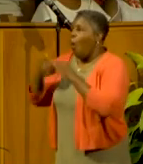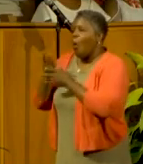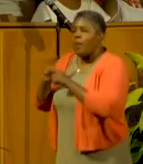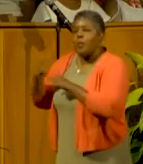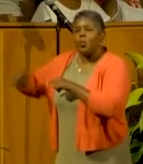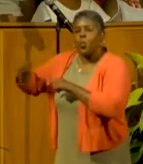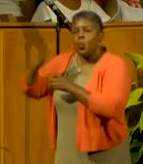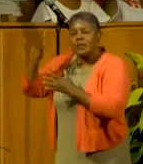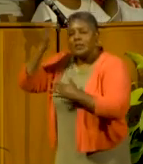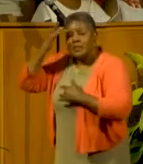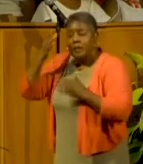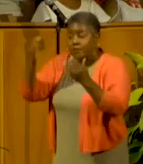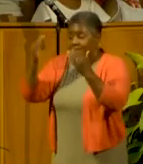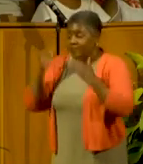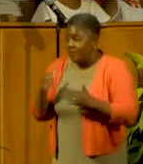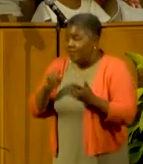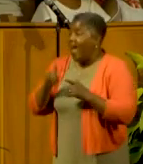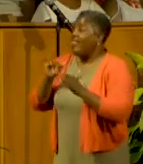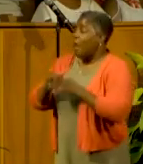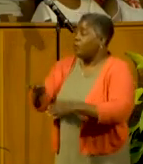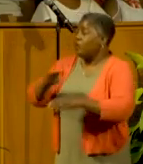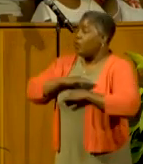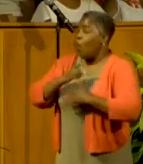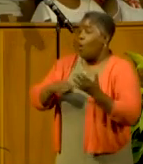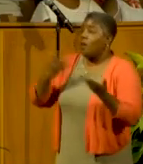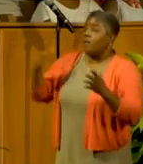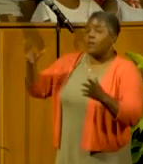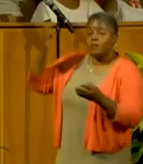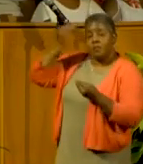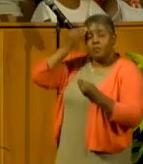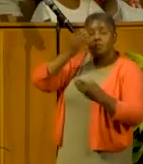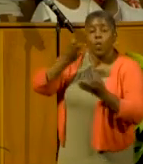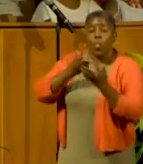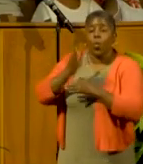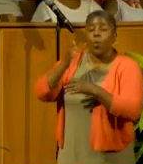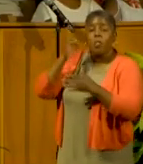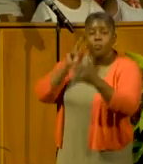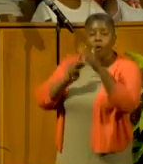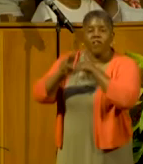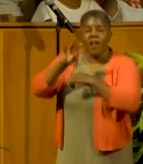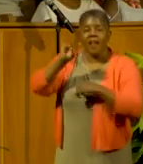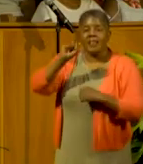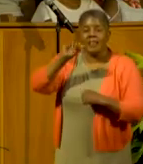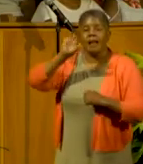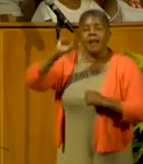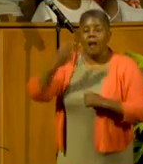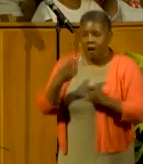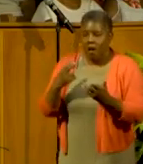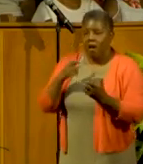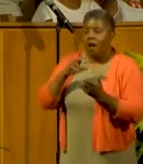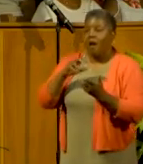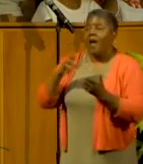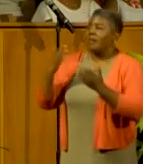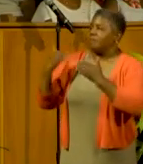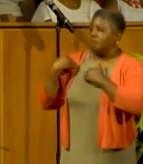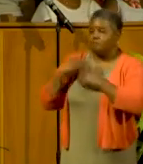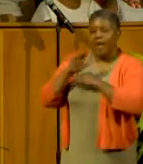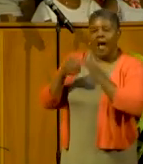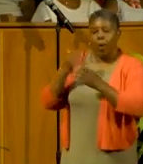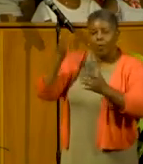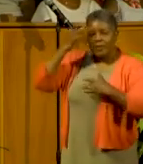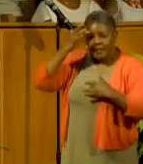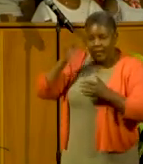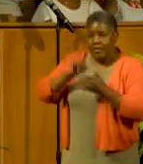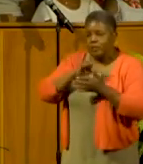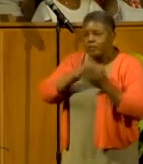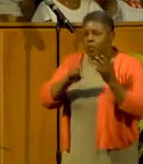The next verse says, this was to fulfill what had been spoken through the prophet Isaiah. He took our infirmities and bore our diseases.